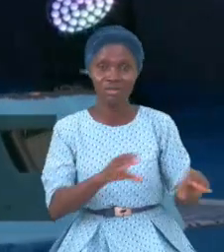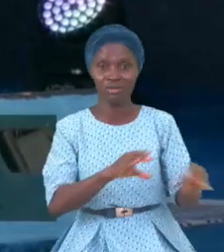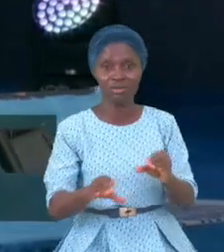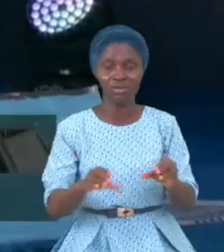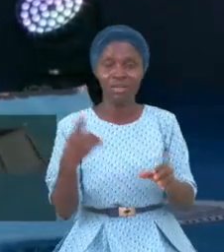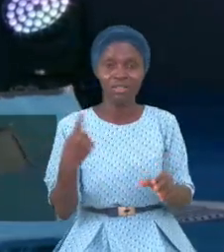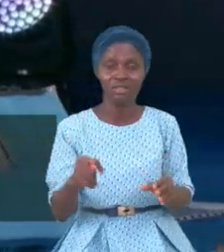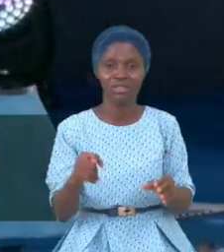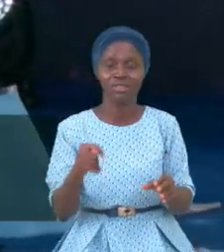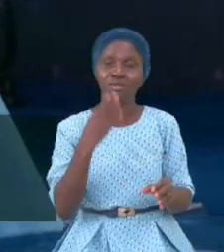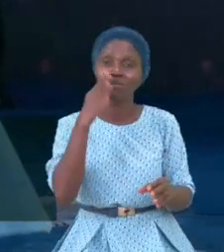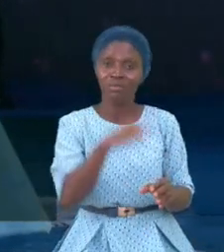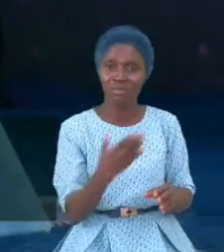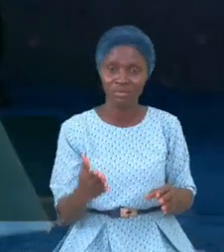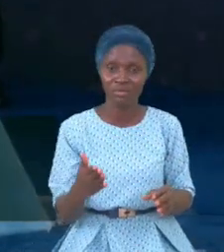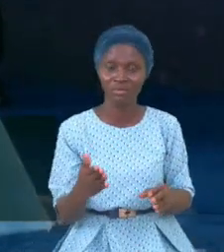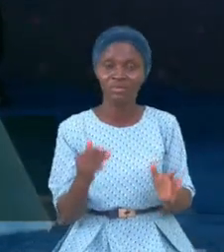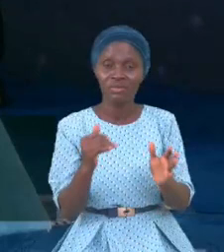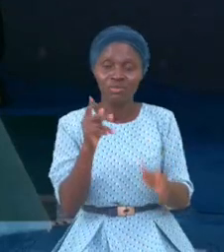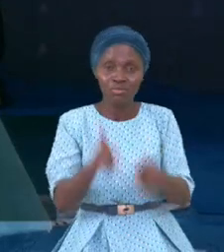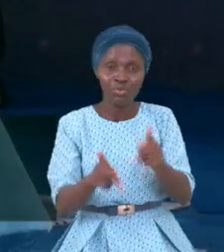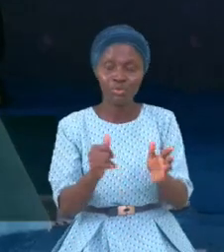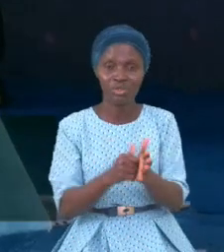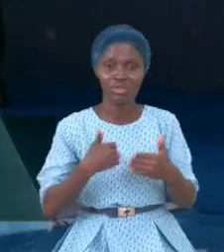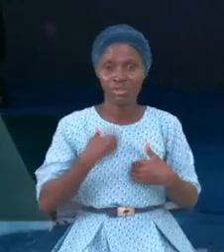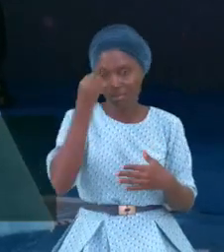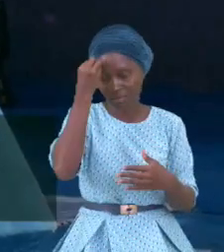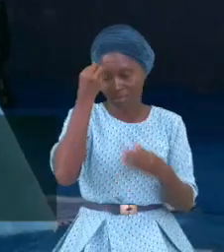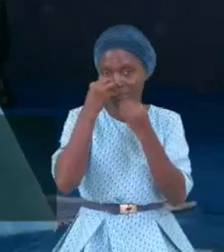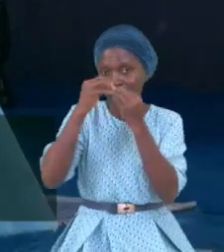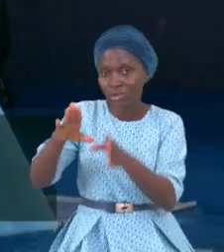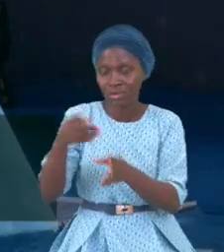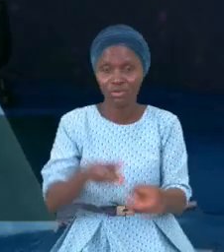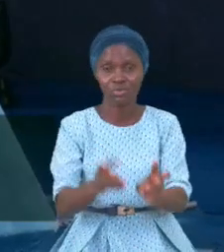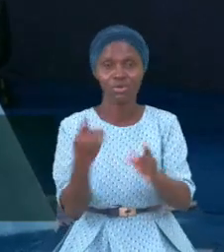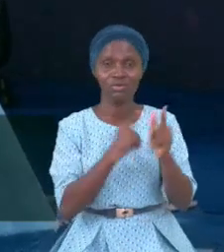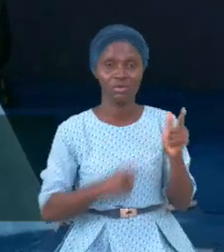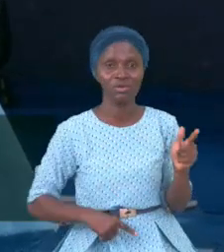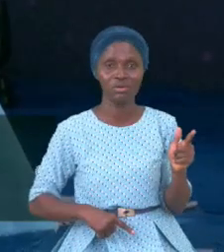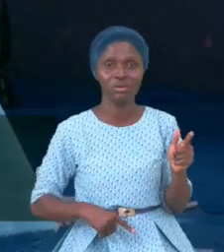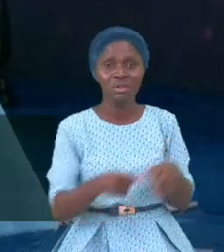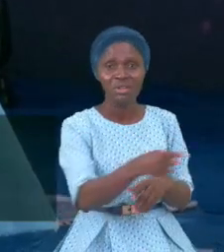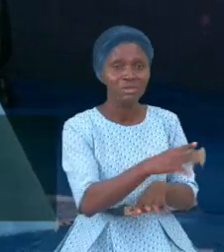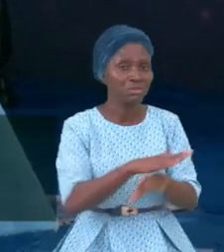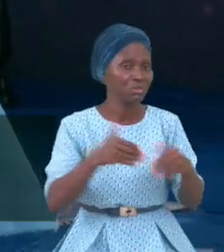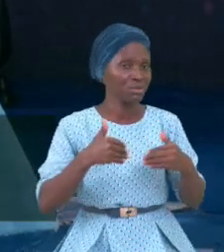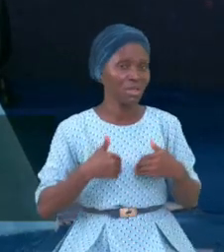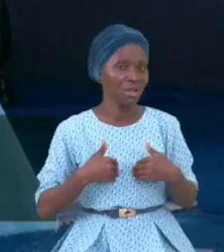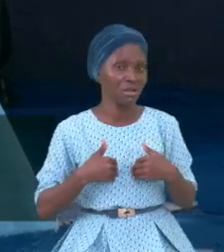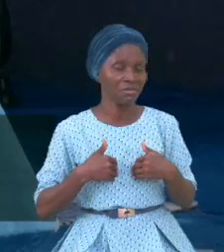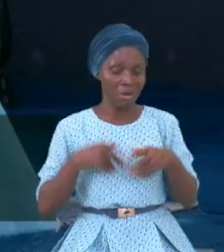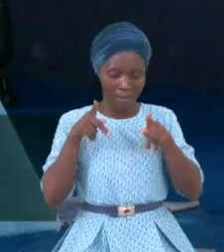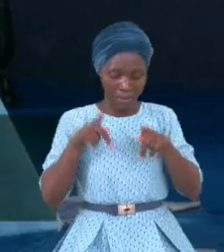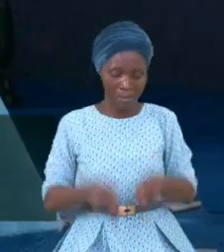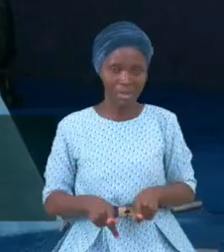forsaking the way of the Lord, they don't have what we call personal devotion anymore. They don't